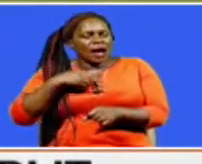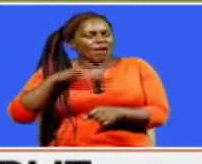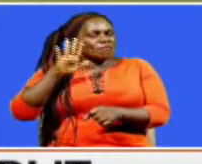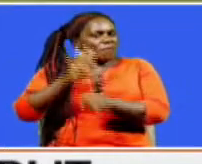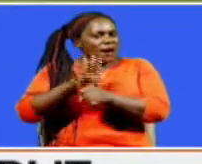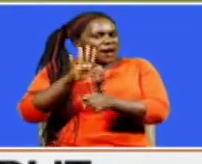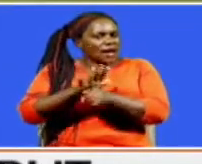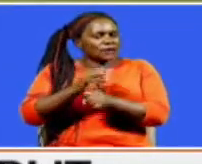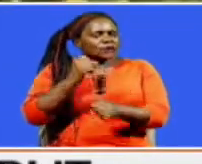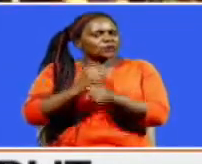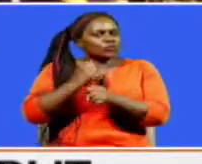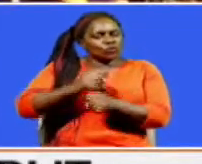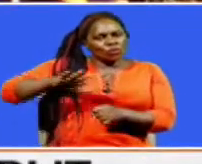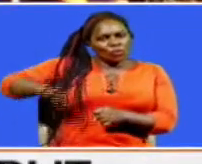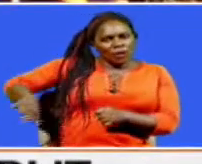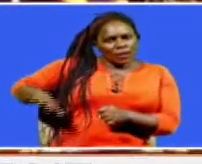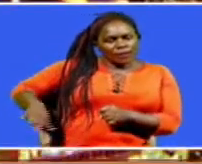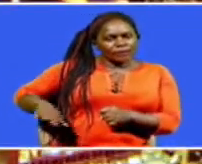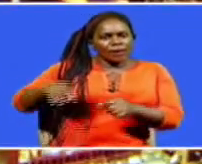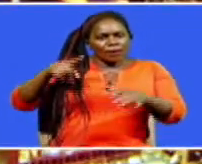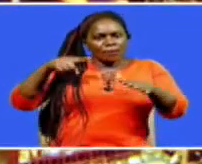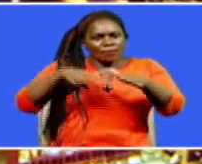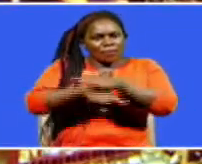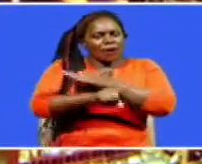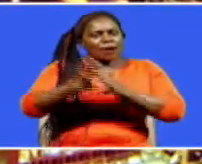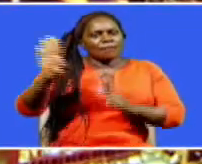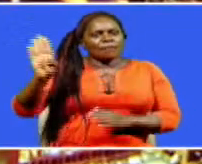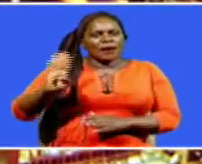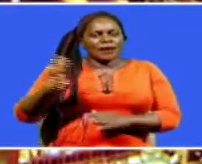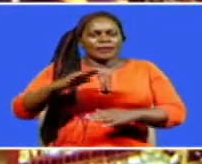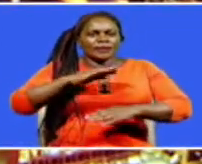have a lot to cover. Bao la Emilian Dai lilikuwa tosha kuwapa Gaspo.